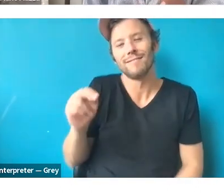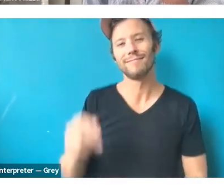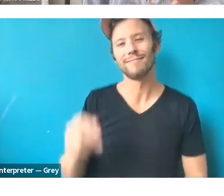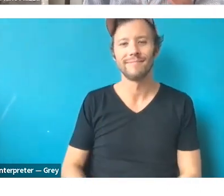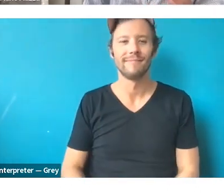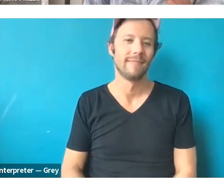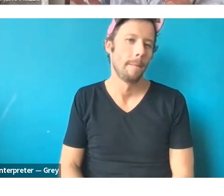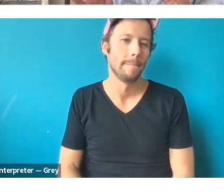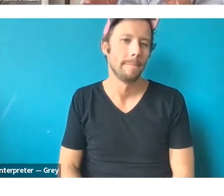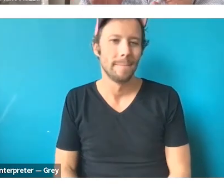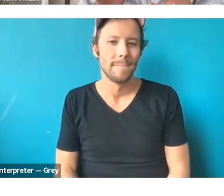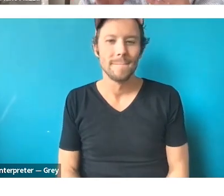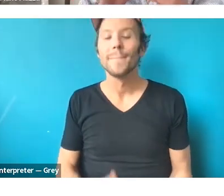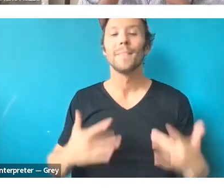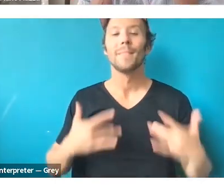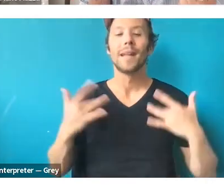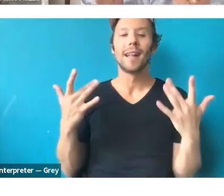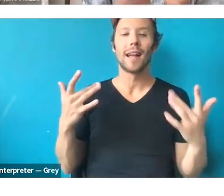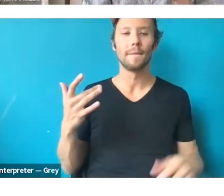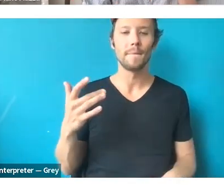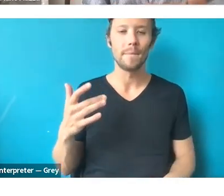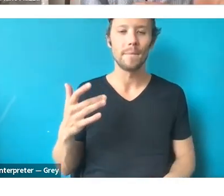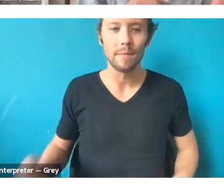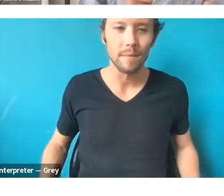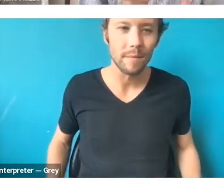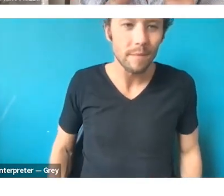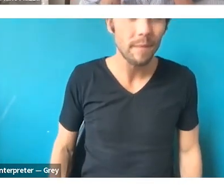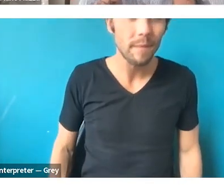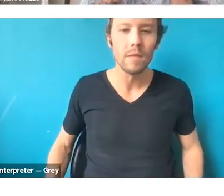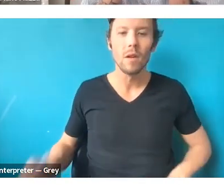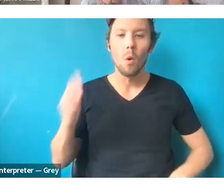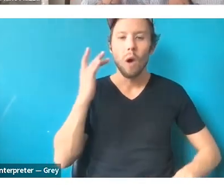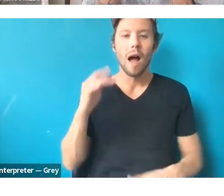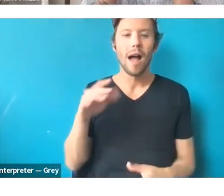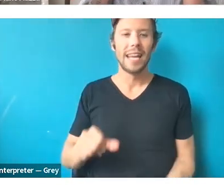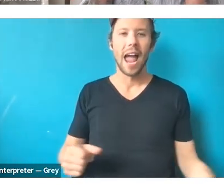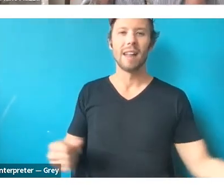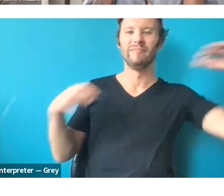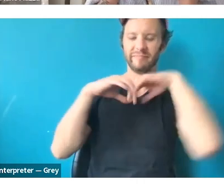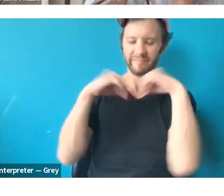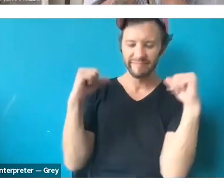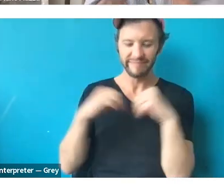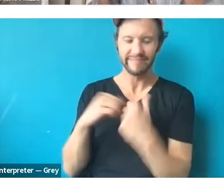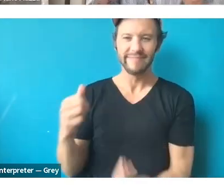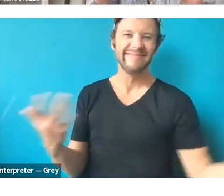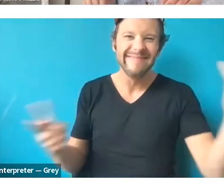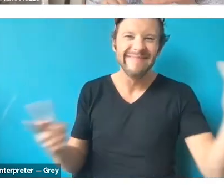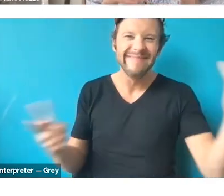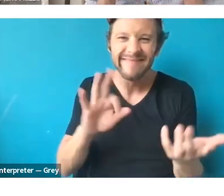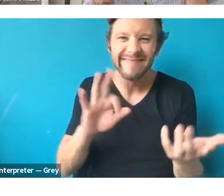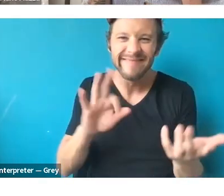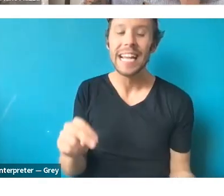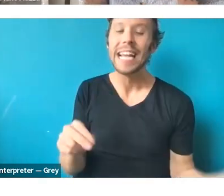the joy of tearing these apart and dehydrating, it's like I'm not an herbalist. I'm going to put it out there